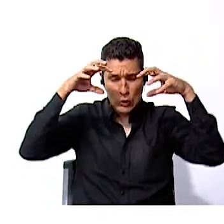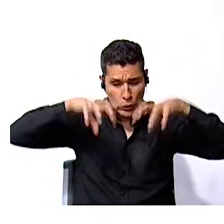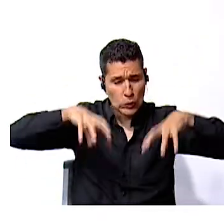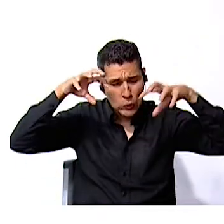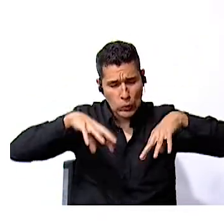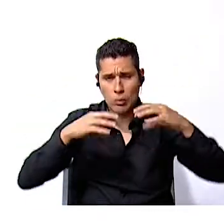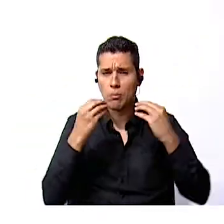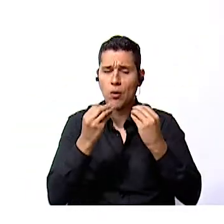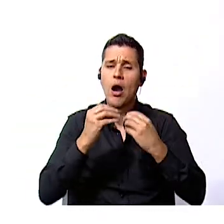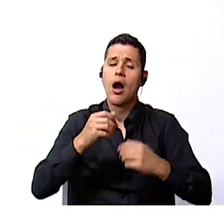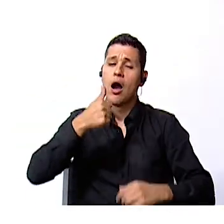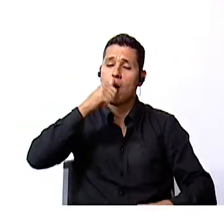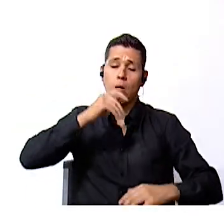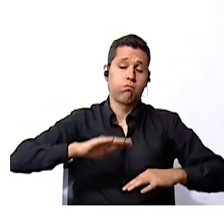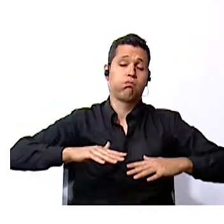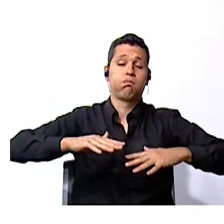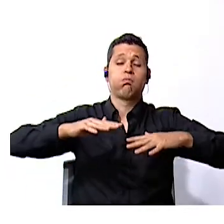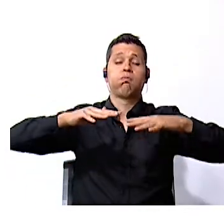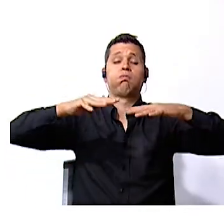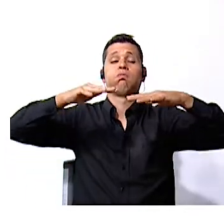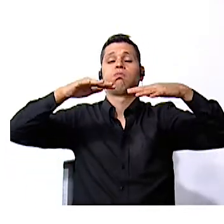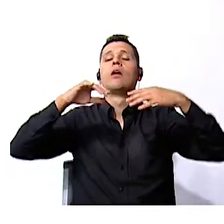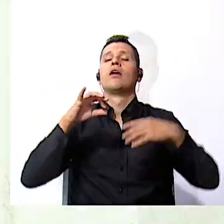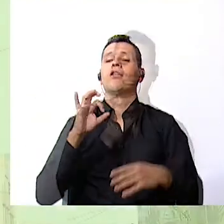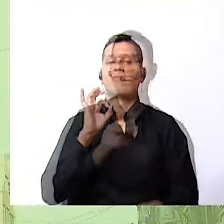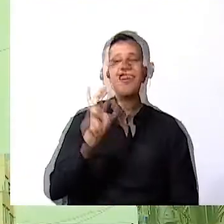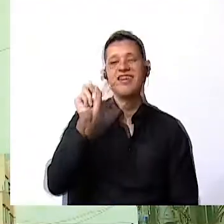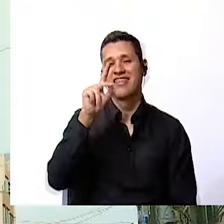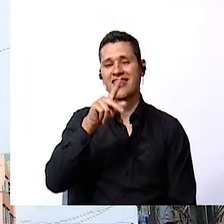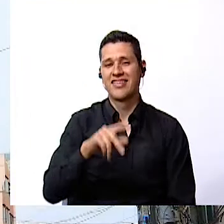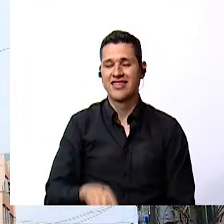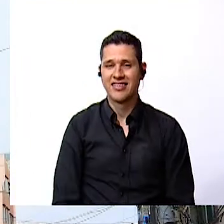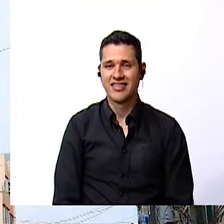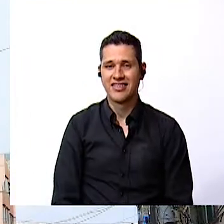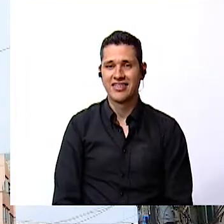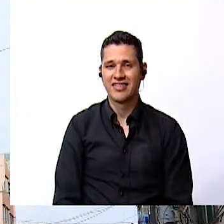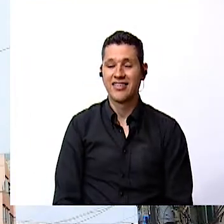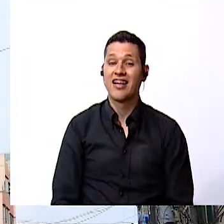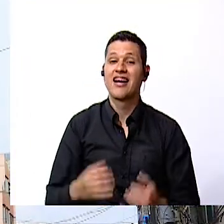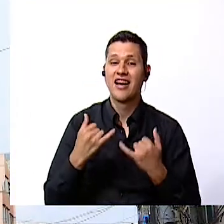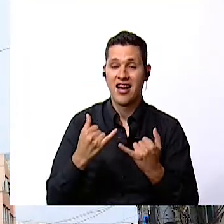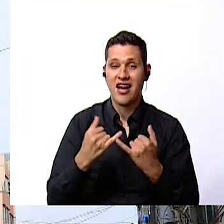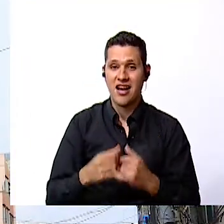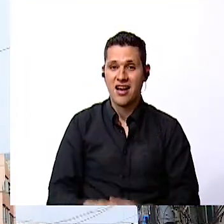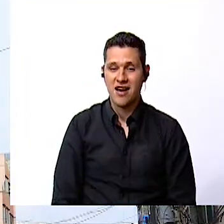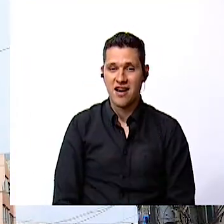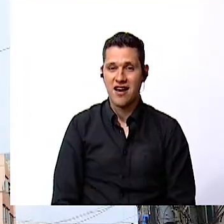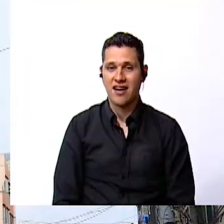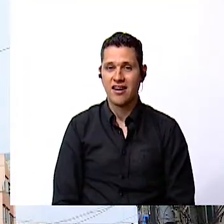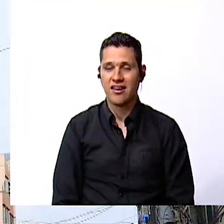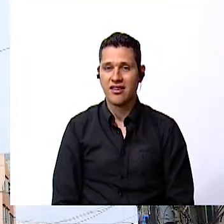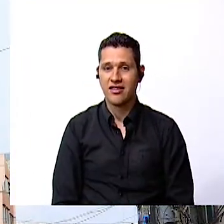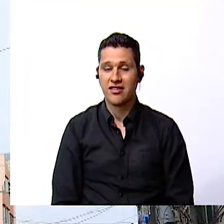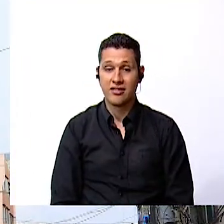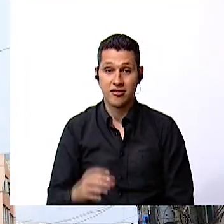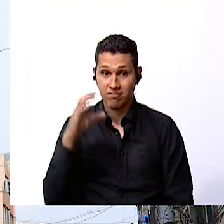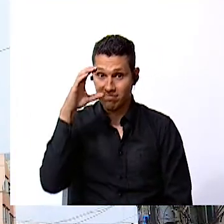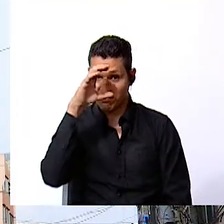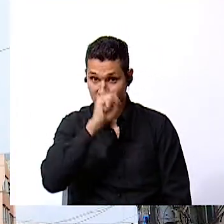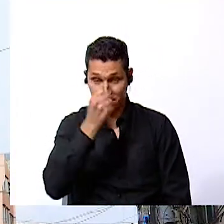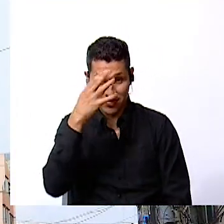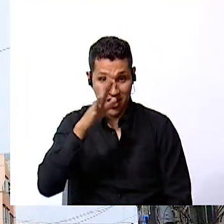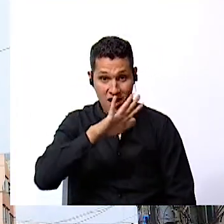a flood. Great job. Now, did you get all the natural disasters?